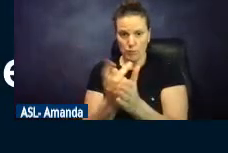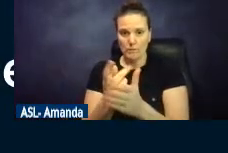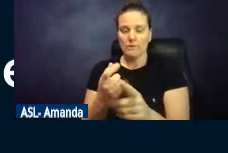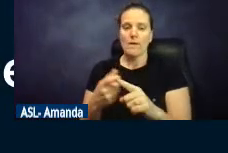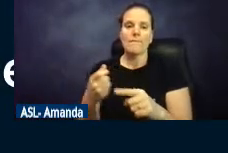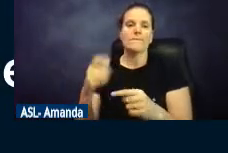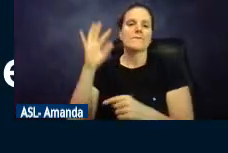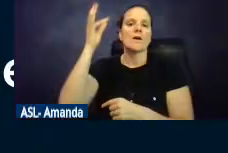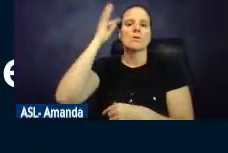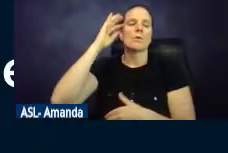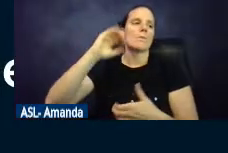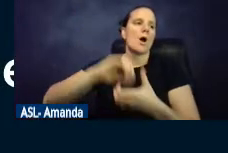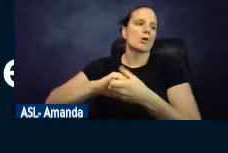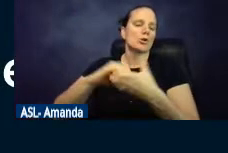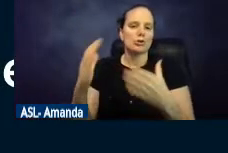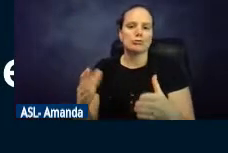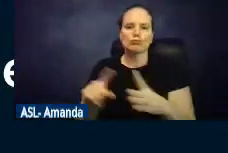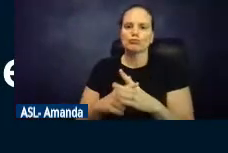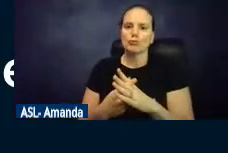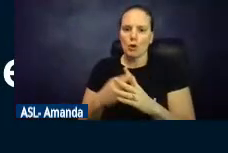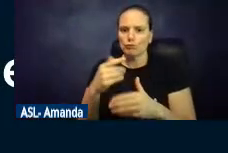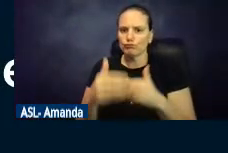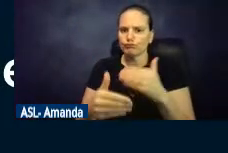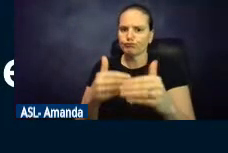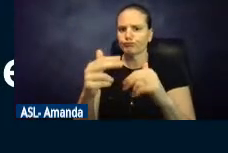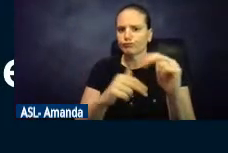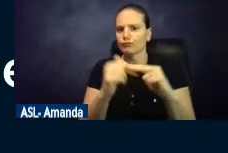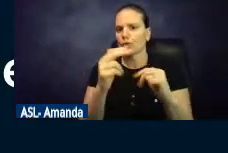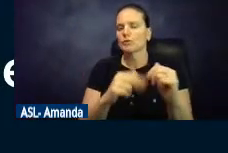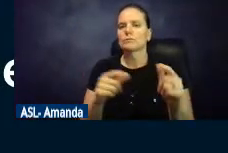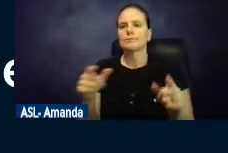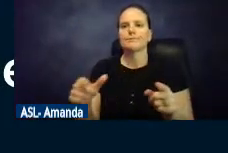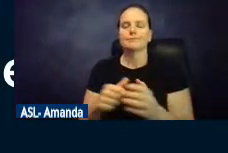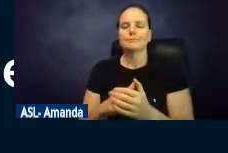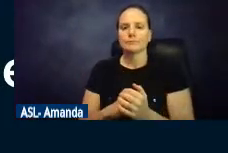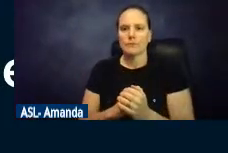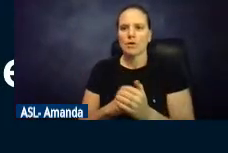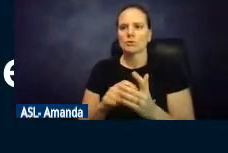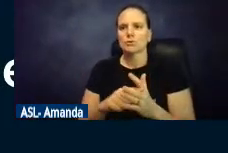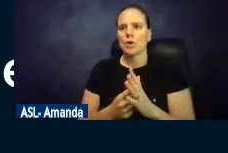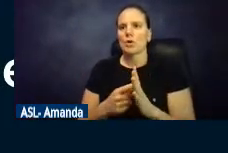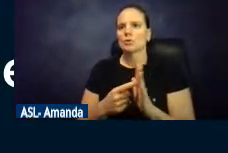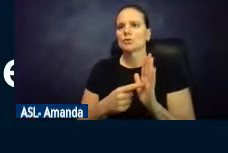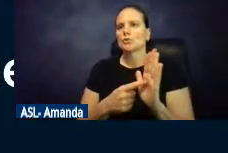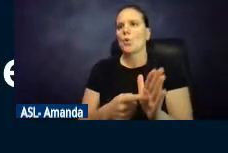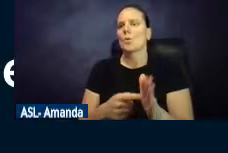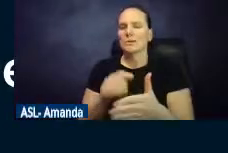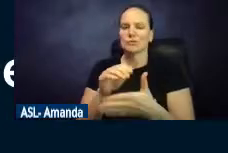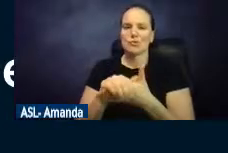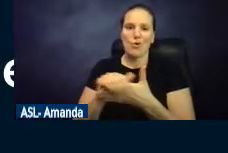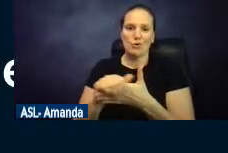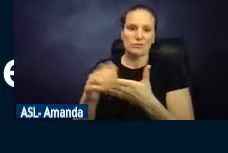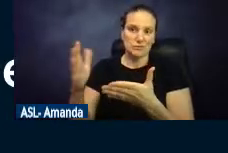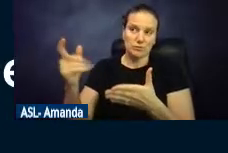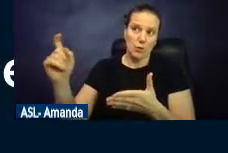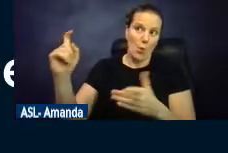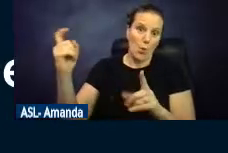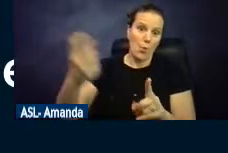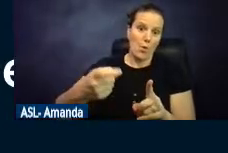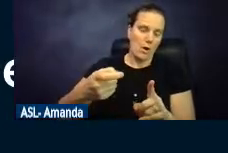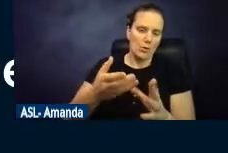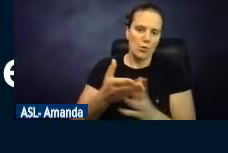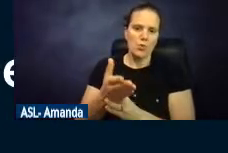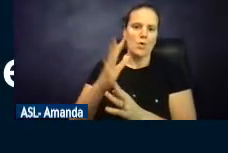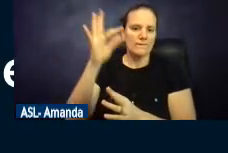partners to begin construction and start drawing down on the dollars that have been awarded to us through those